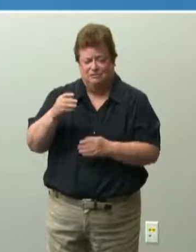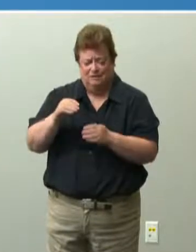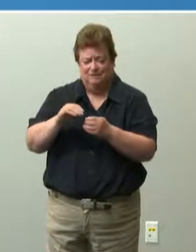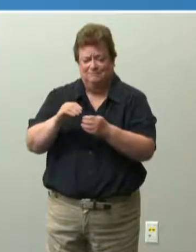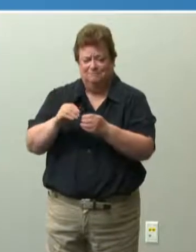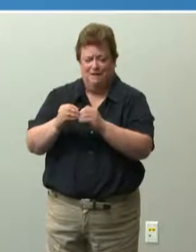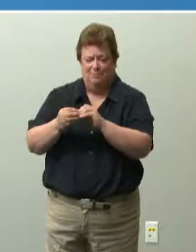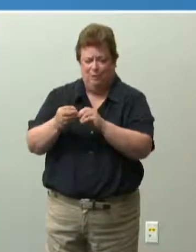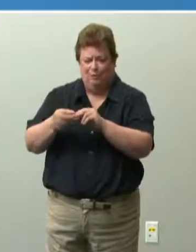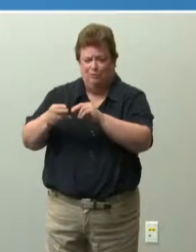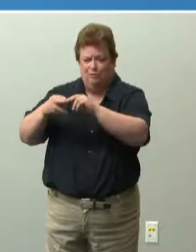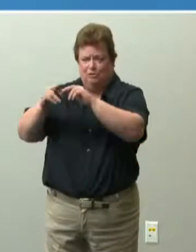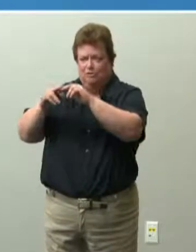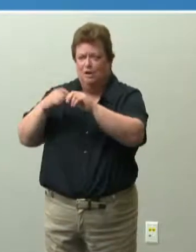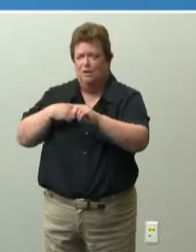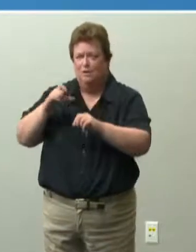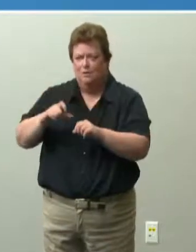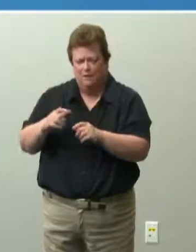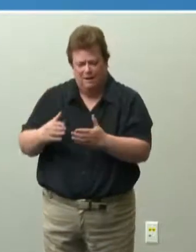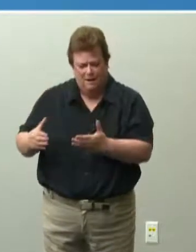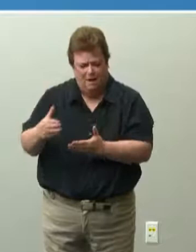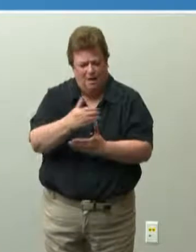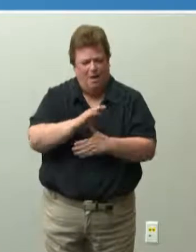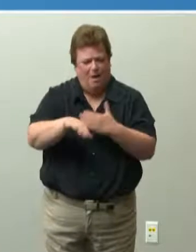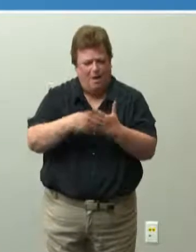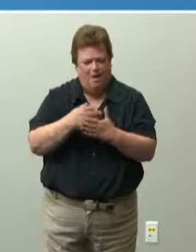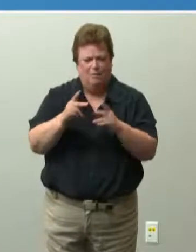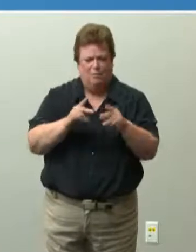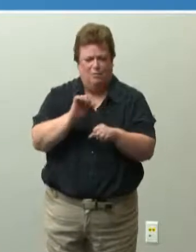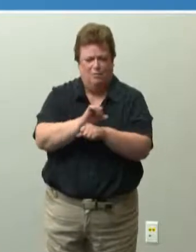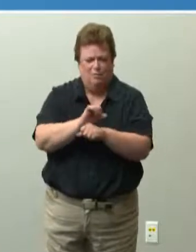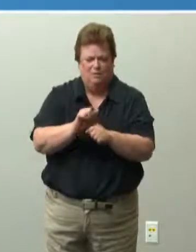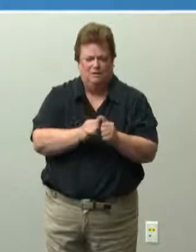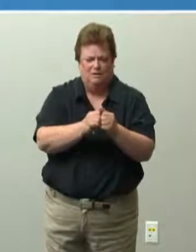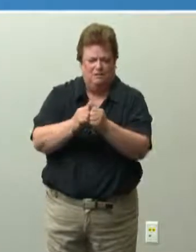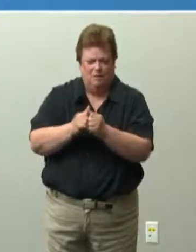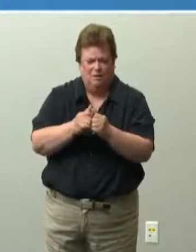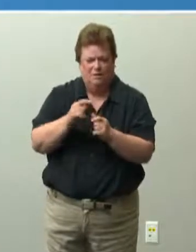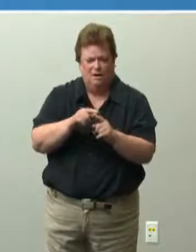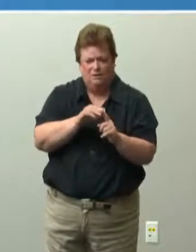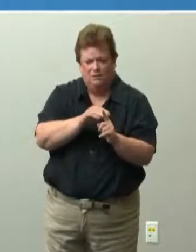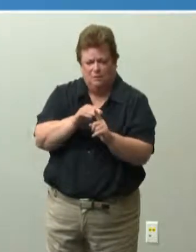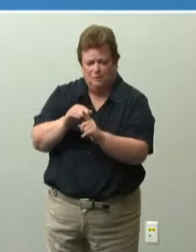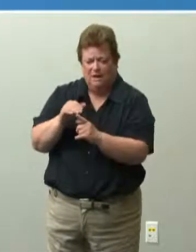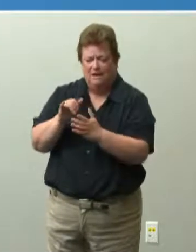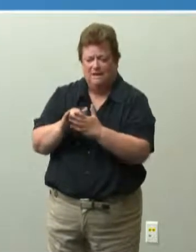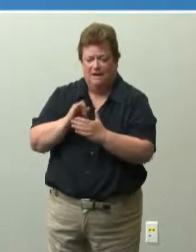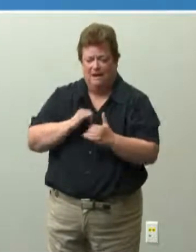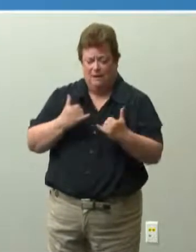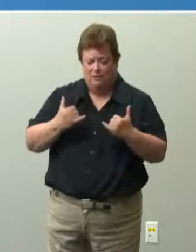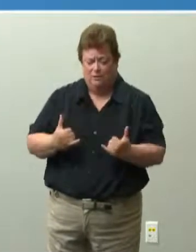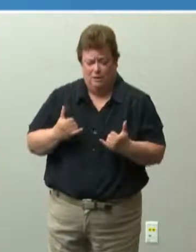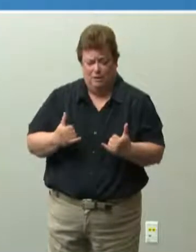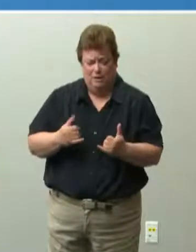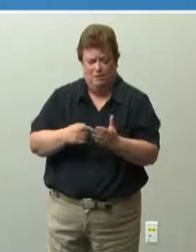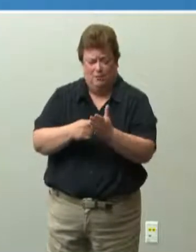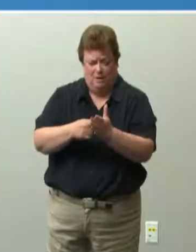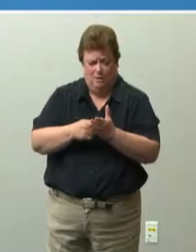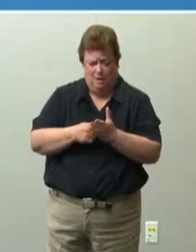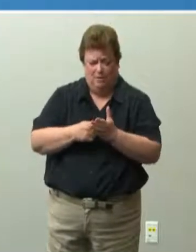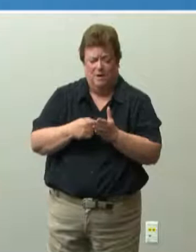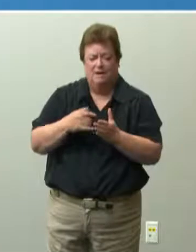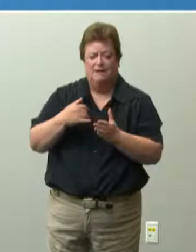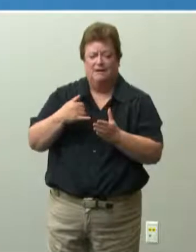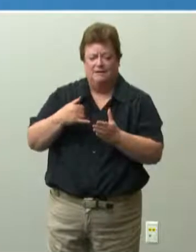collective effort by all our residents. We do want to remind everyone that our current directed health measure remains in effect through